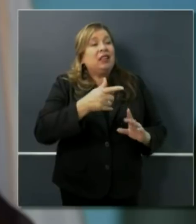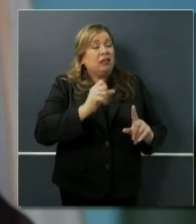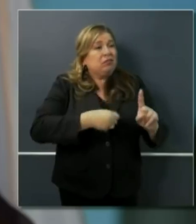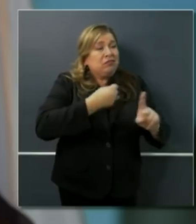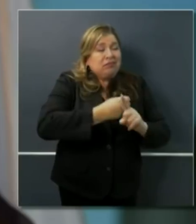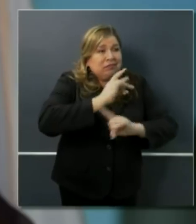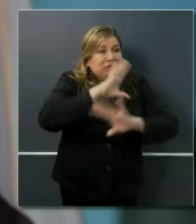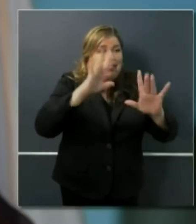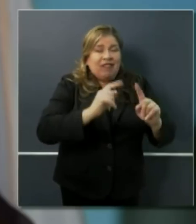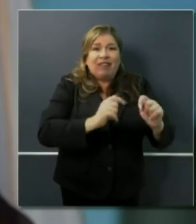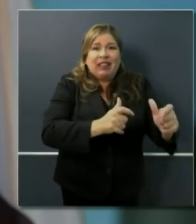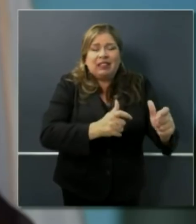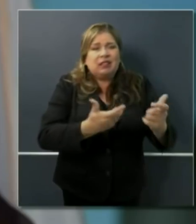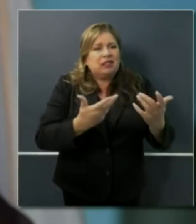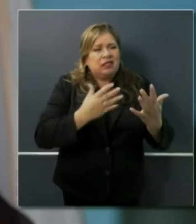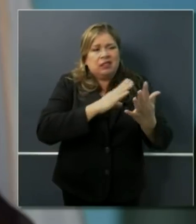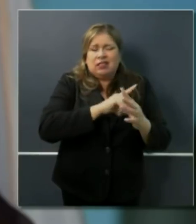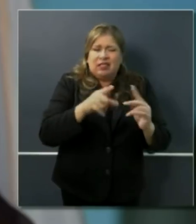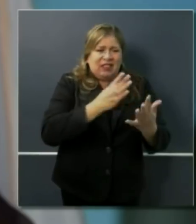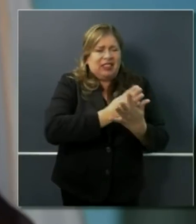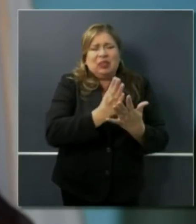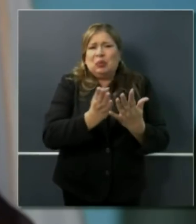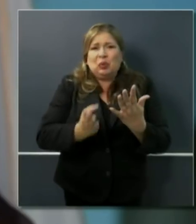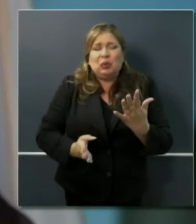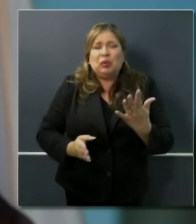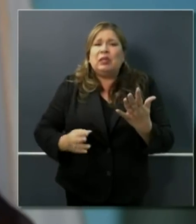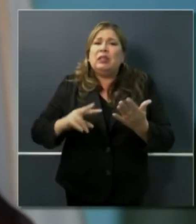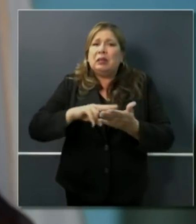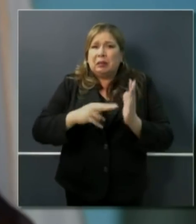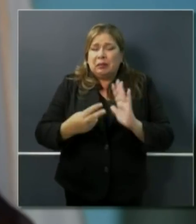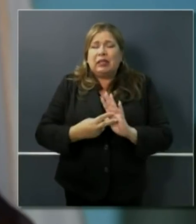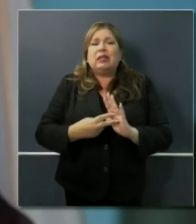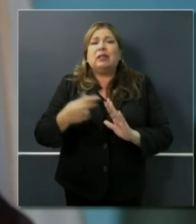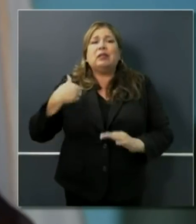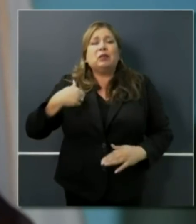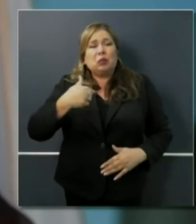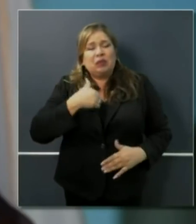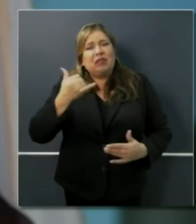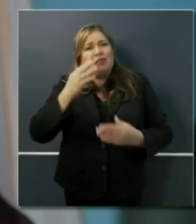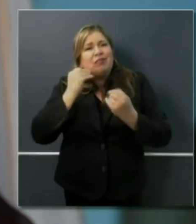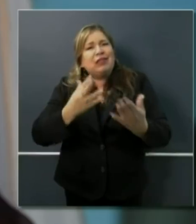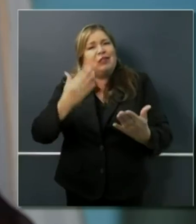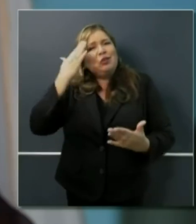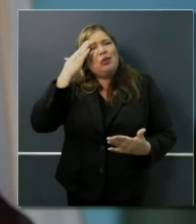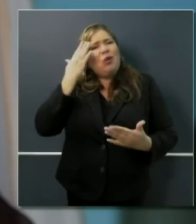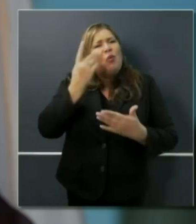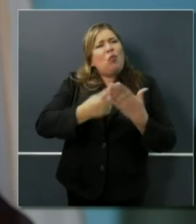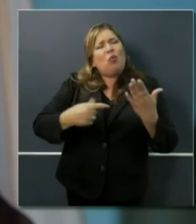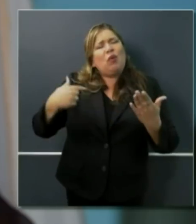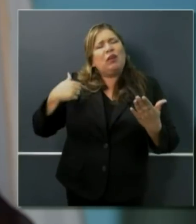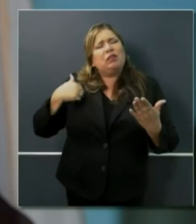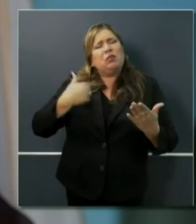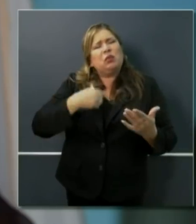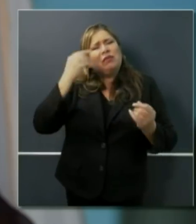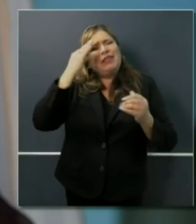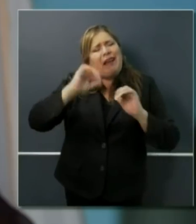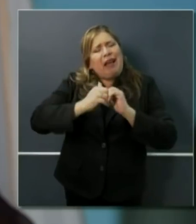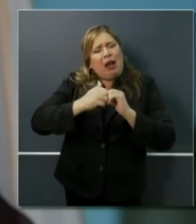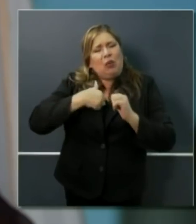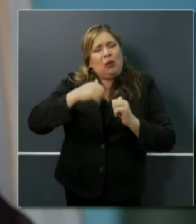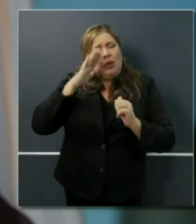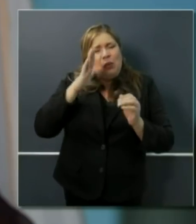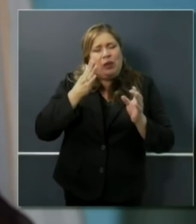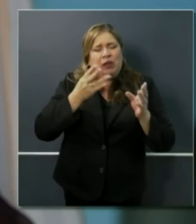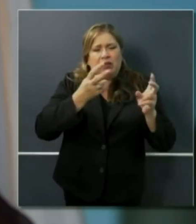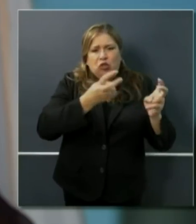recognize require us to begin to at least make public our thinking as we transition from surge to